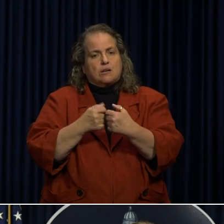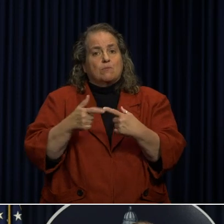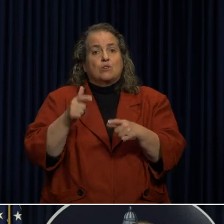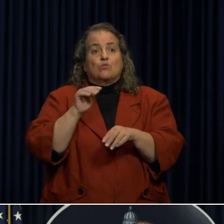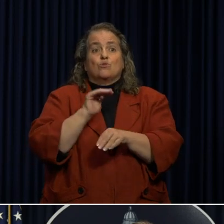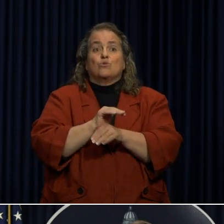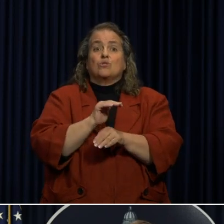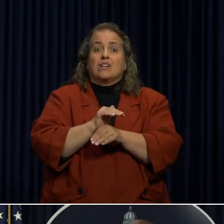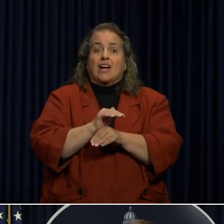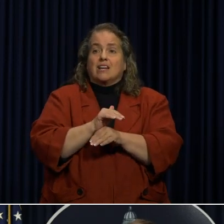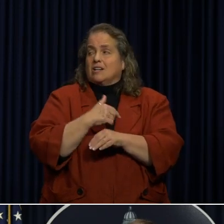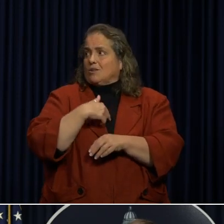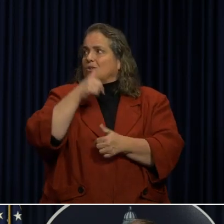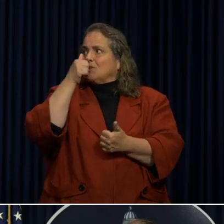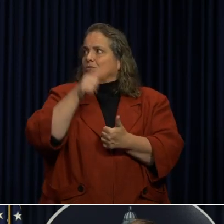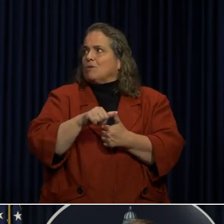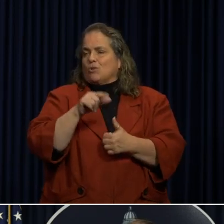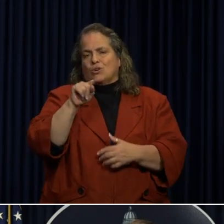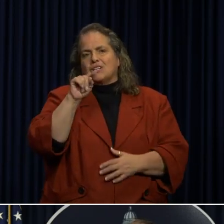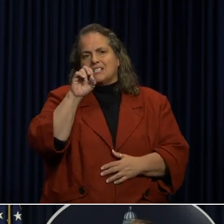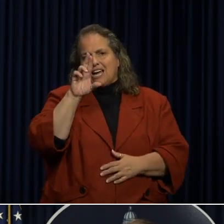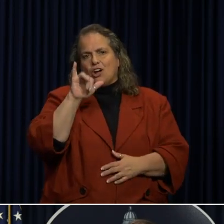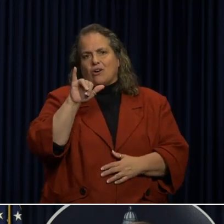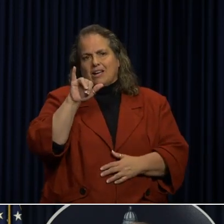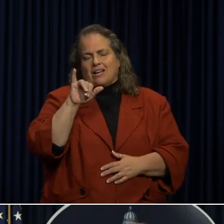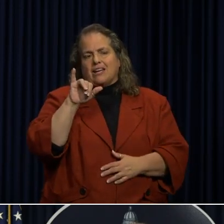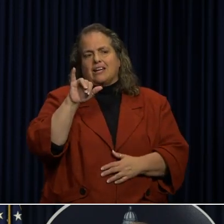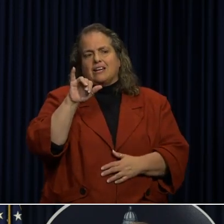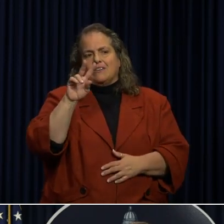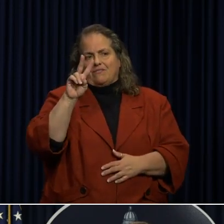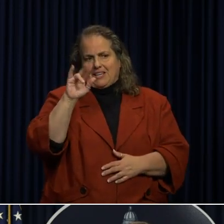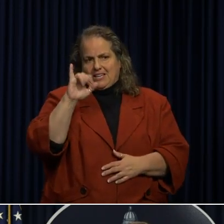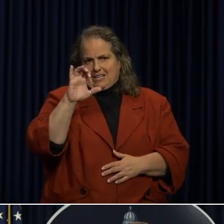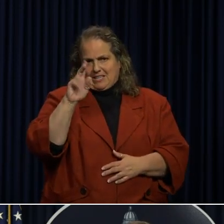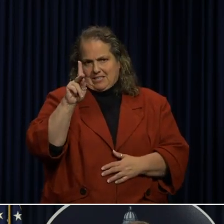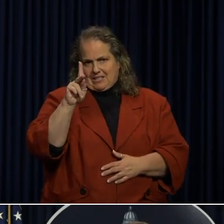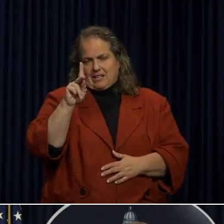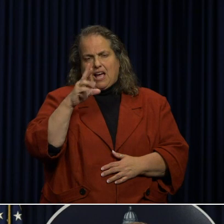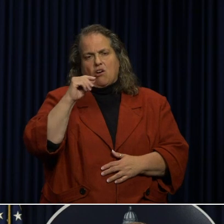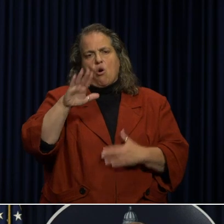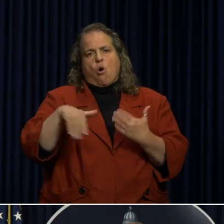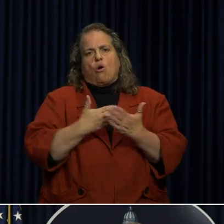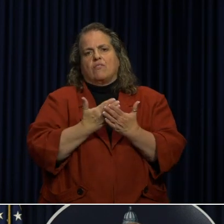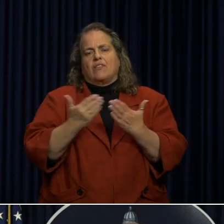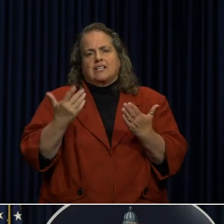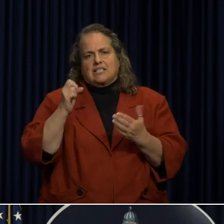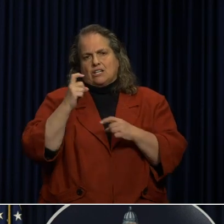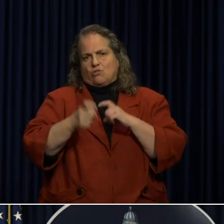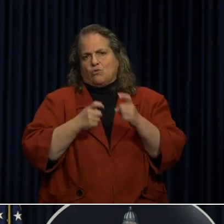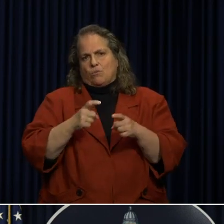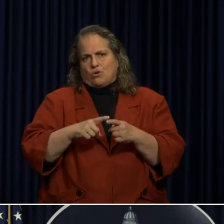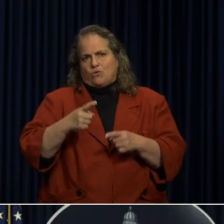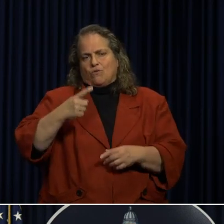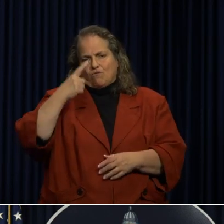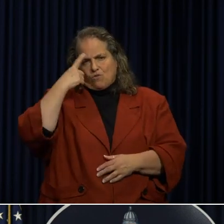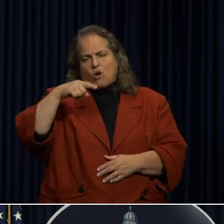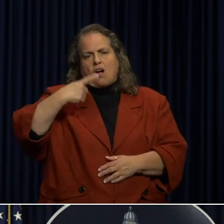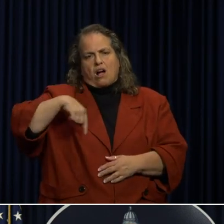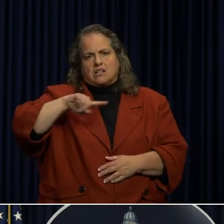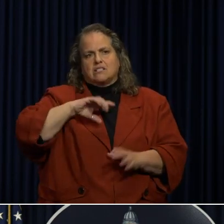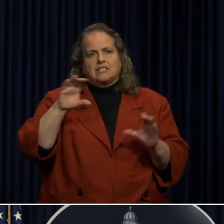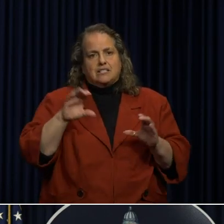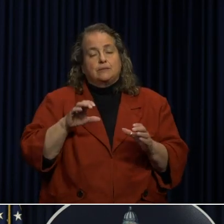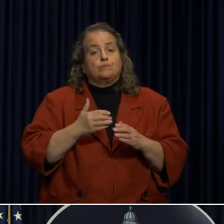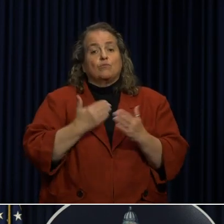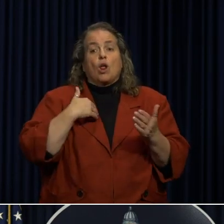remembering Terry Vick and all of the things that he contributed for us. Before we open it up